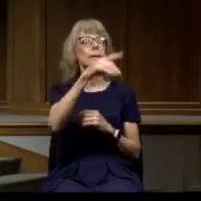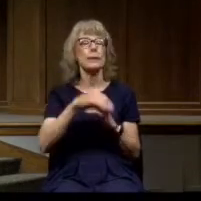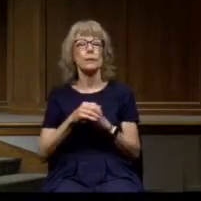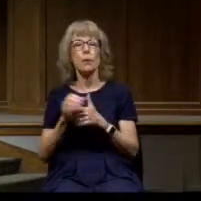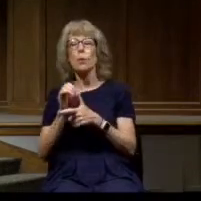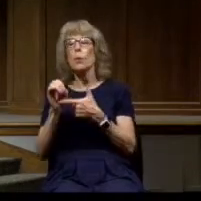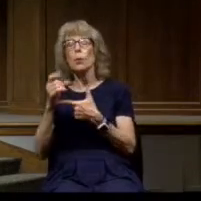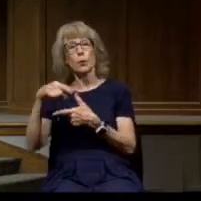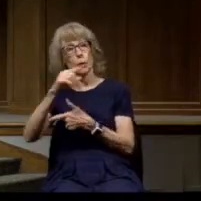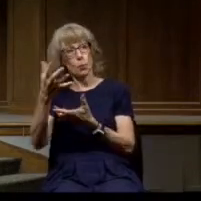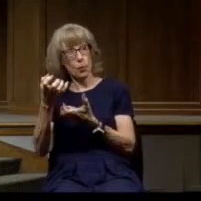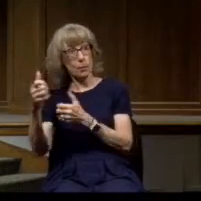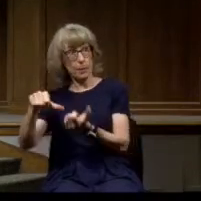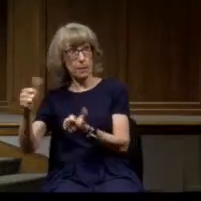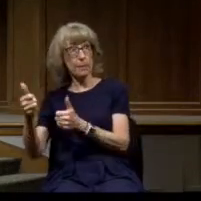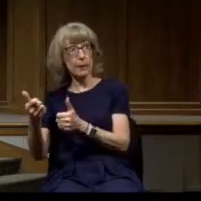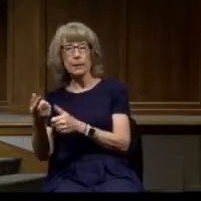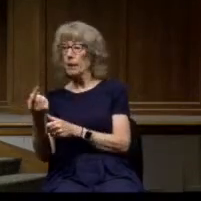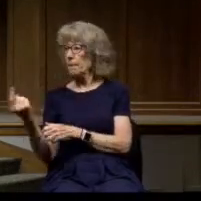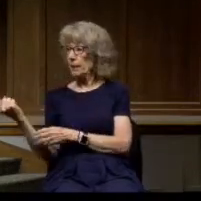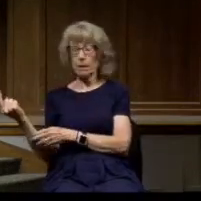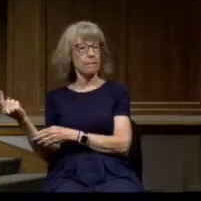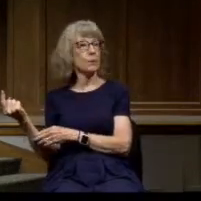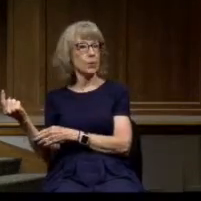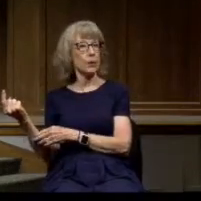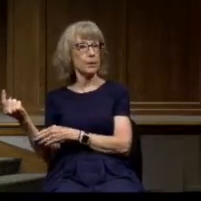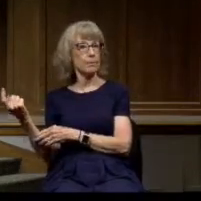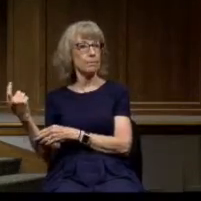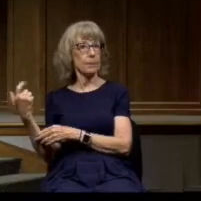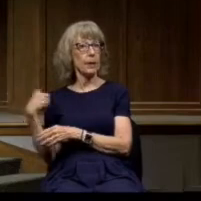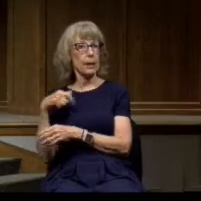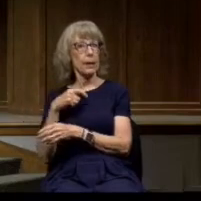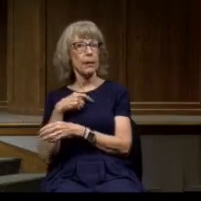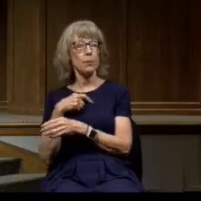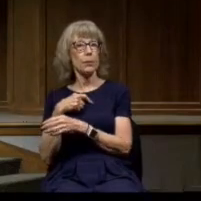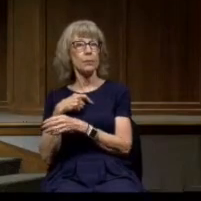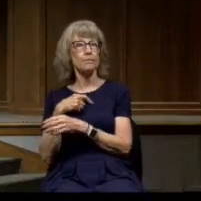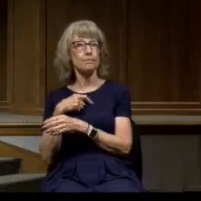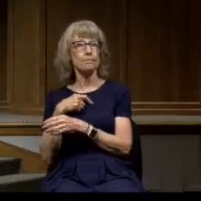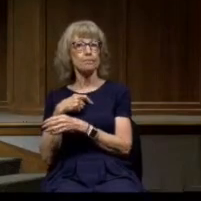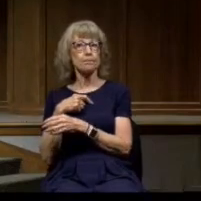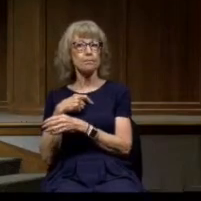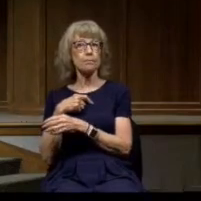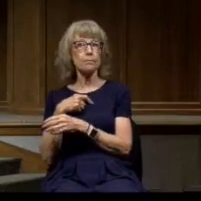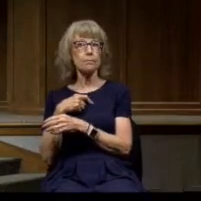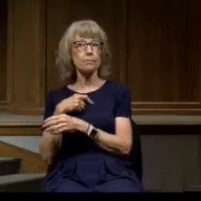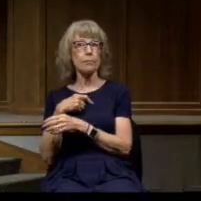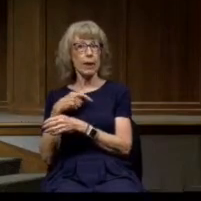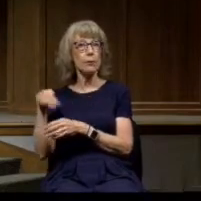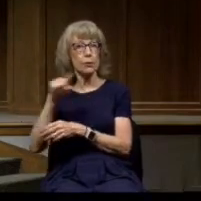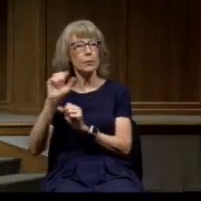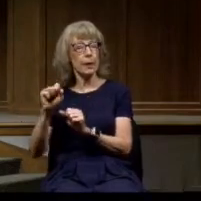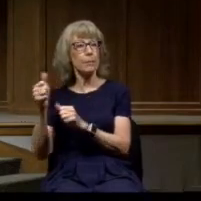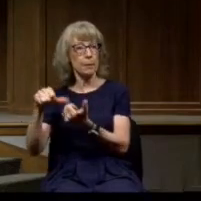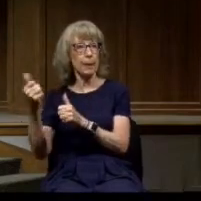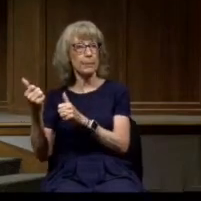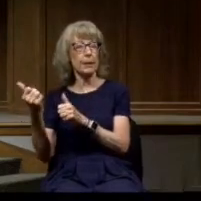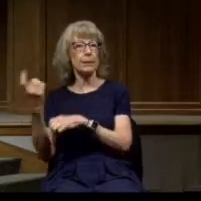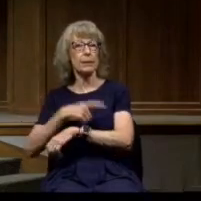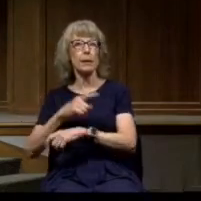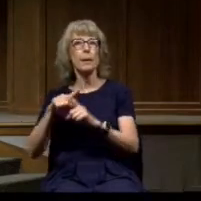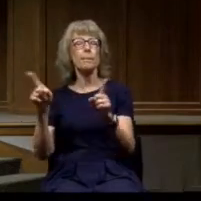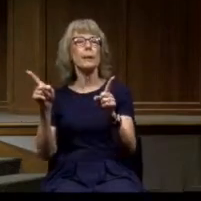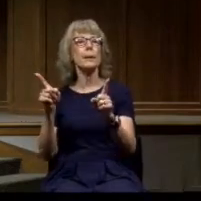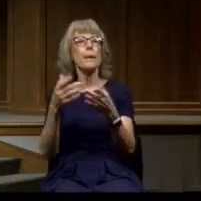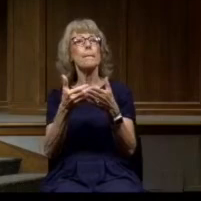to come forward down front, and we will witness your baptism today. Before we sing that song, I want to do one more little